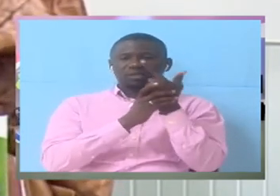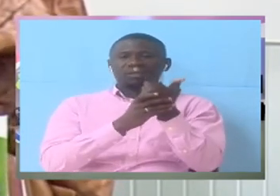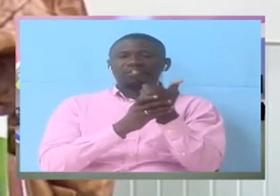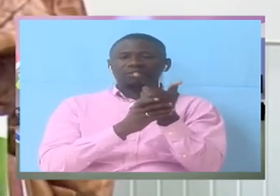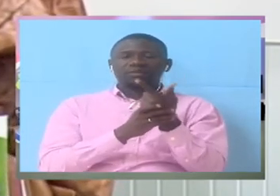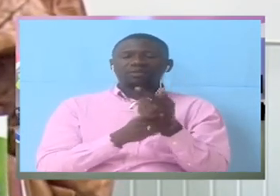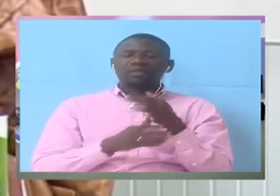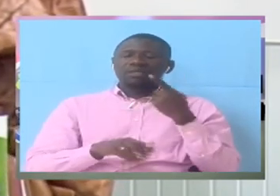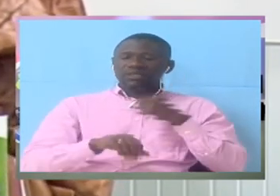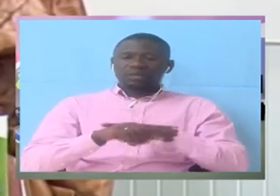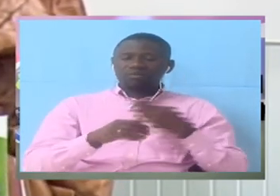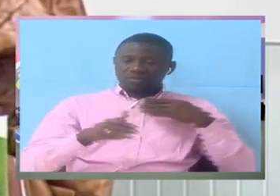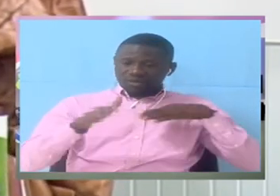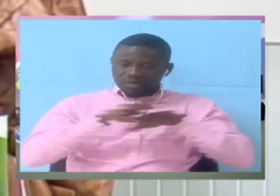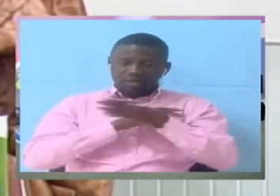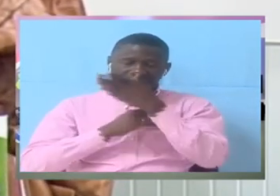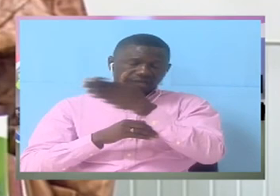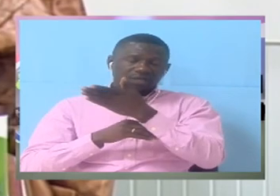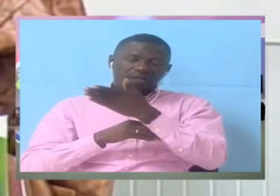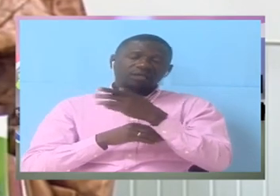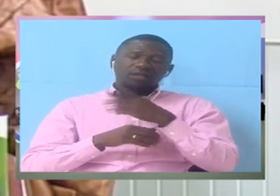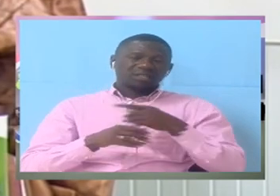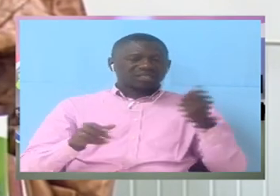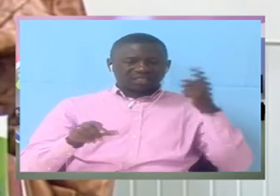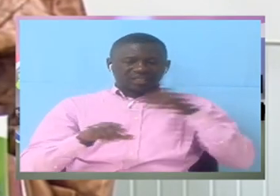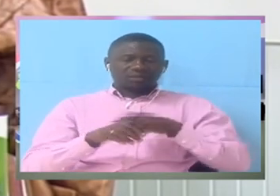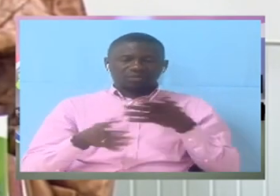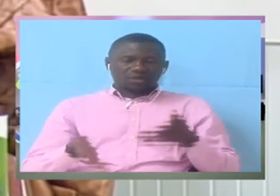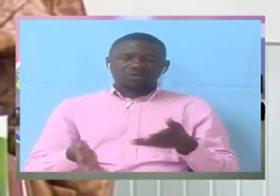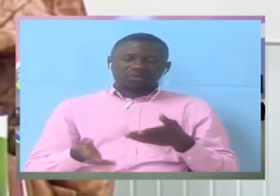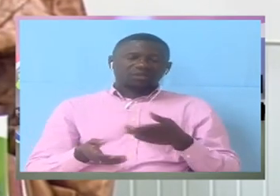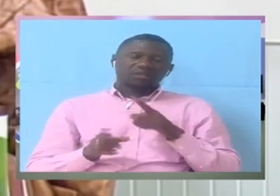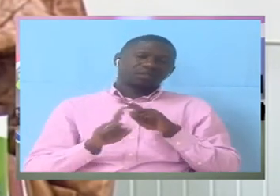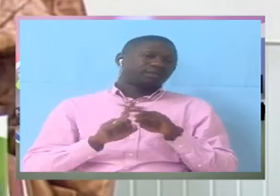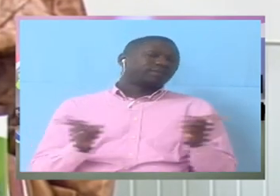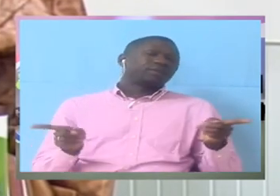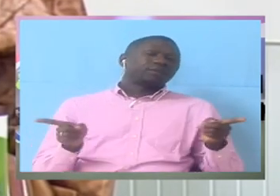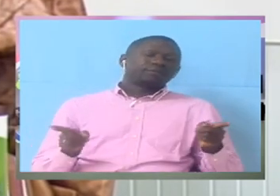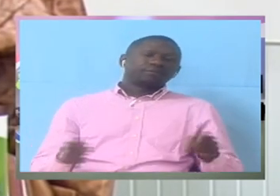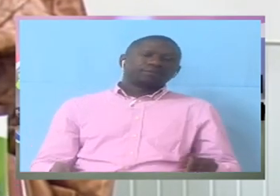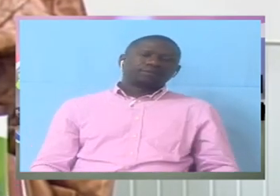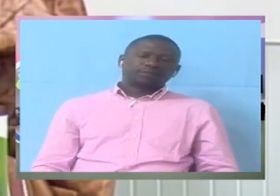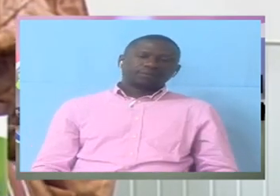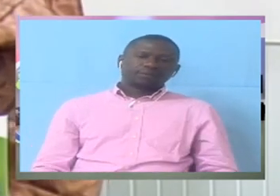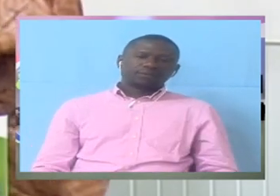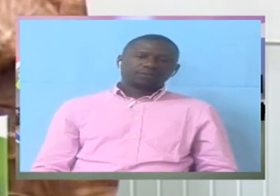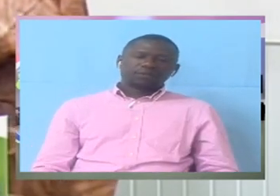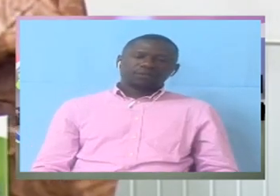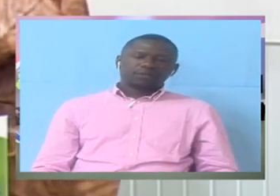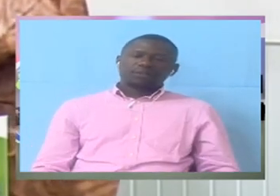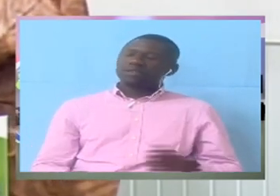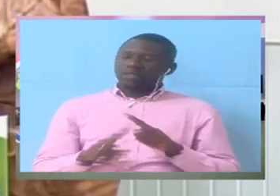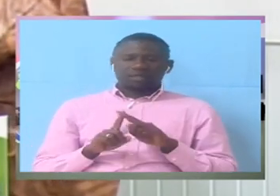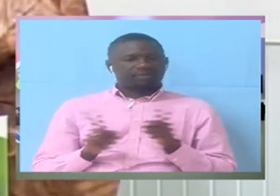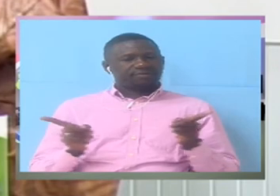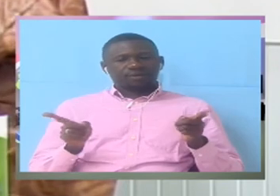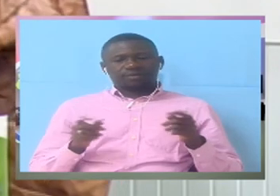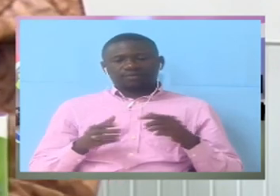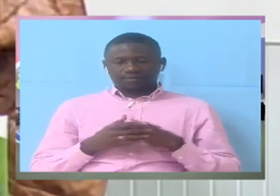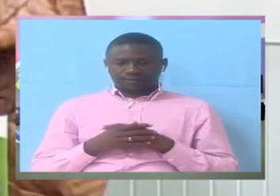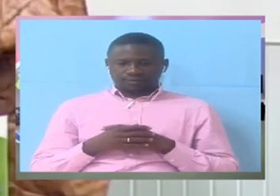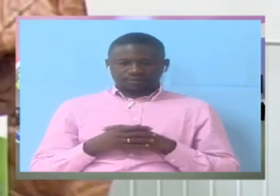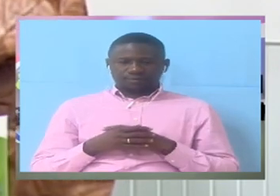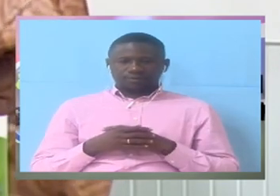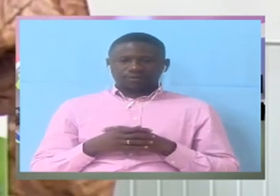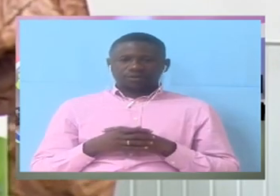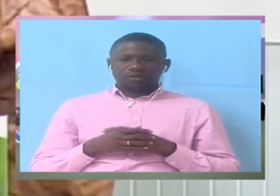97. The time that we were taken inside and the condition of mile 2 today are different. They are not the